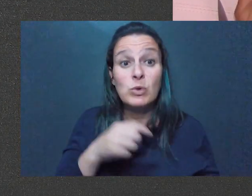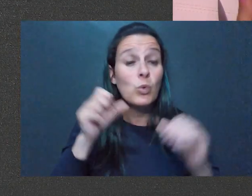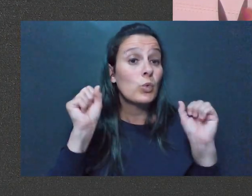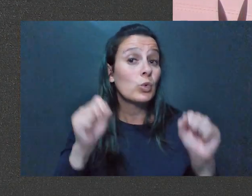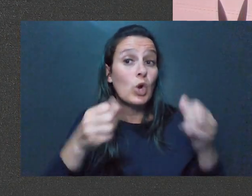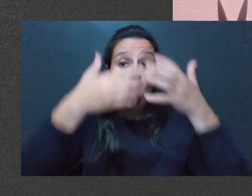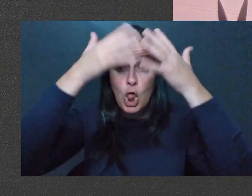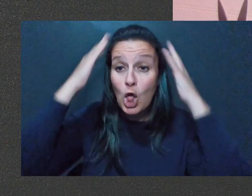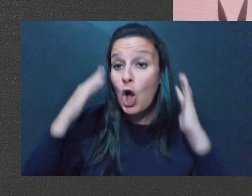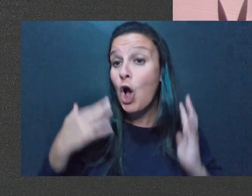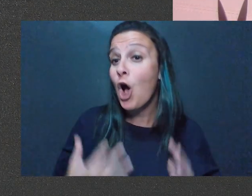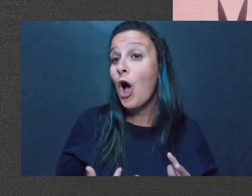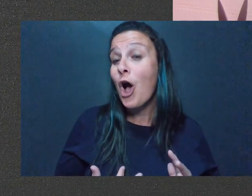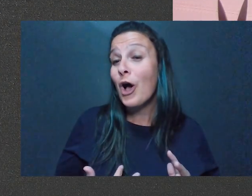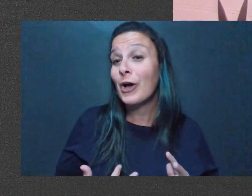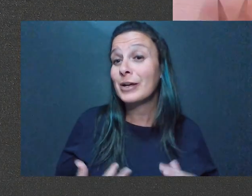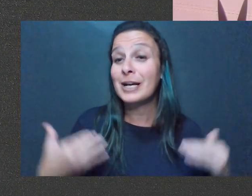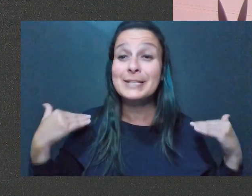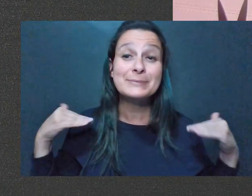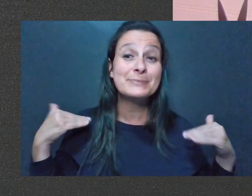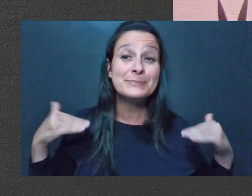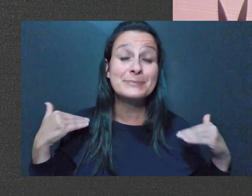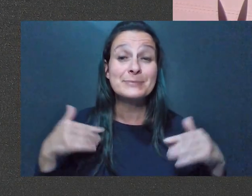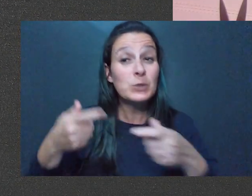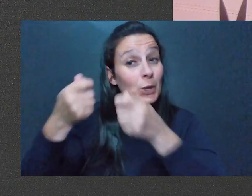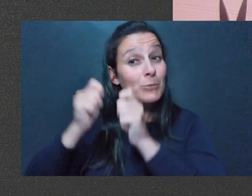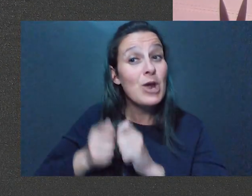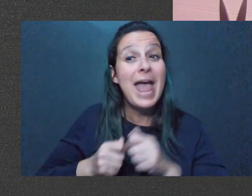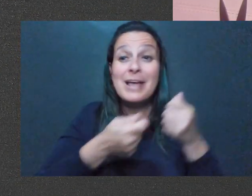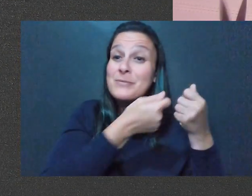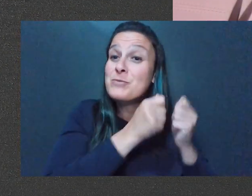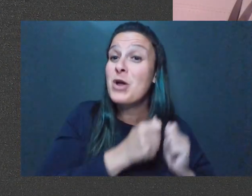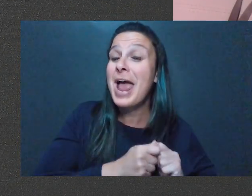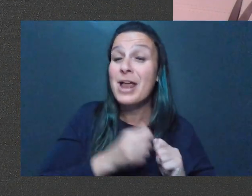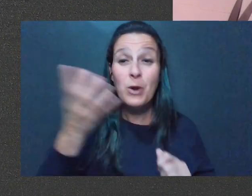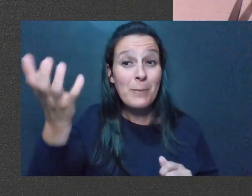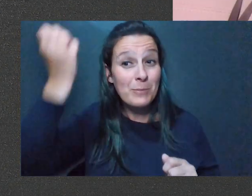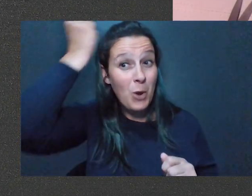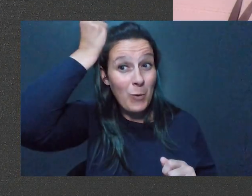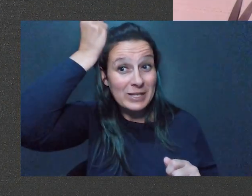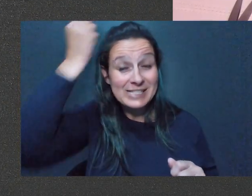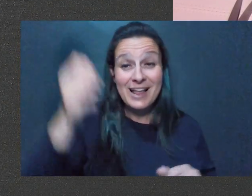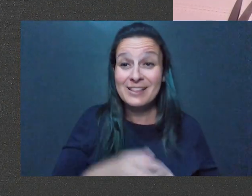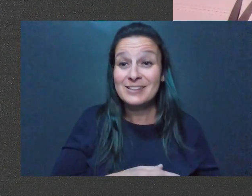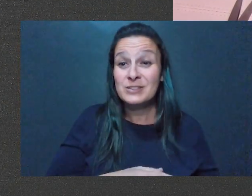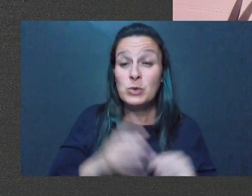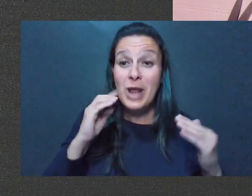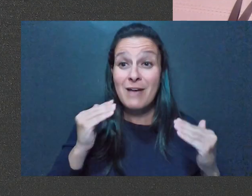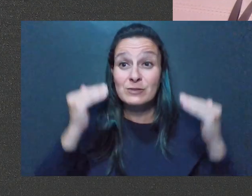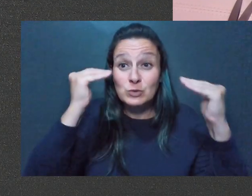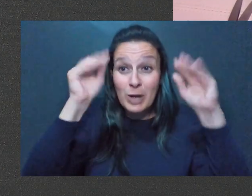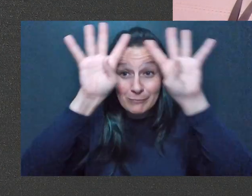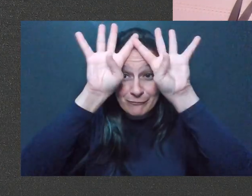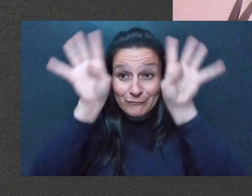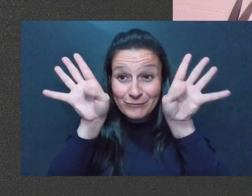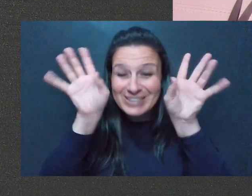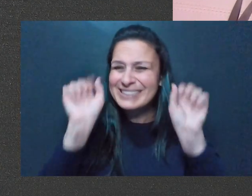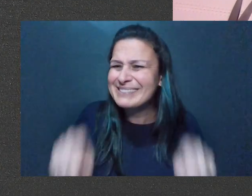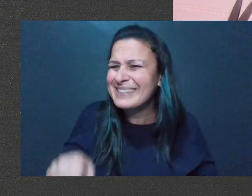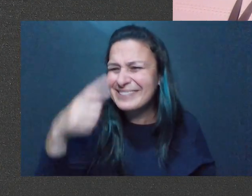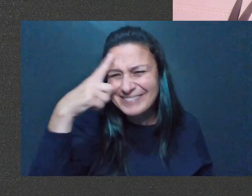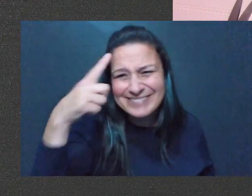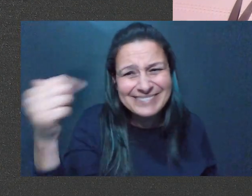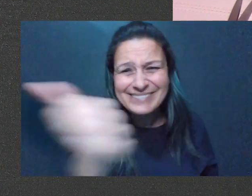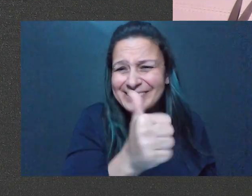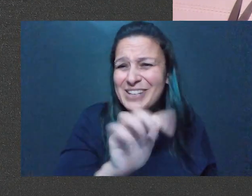you did it longer, you can make it down the sides, you could braid it, you could have a ponytail, or you can make it shorter and have spiky hair. Whatever you want to